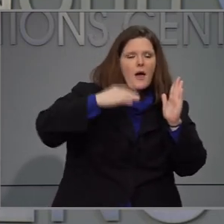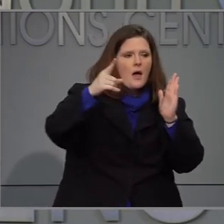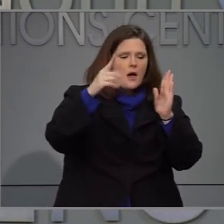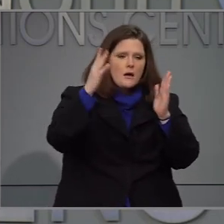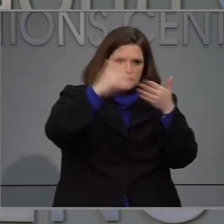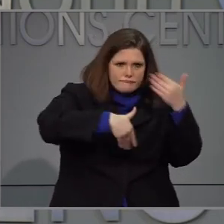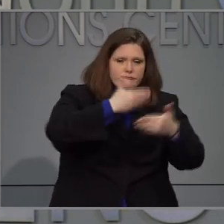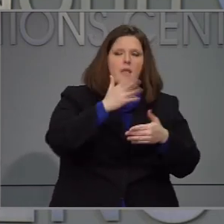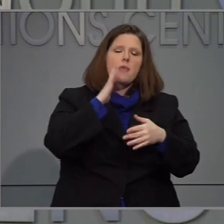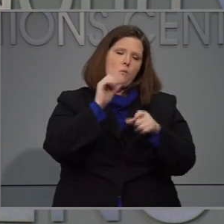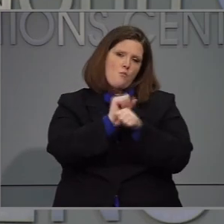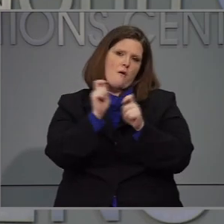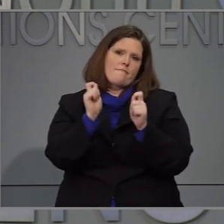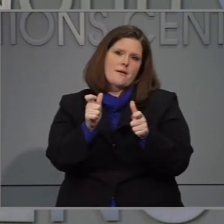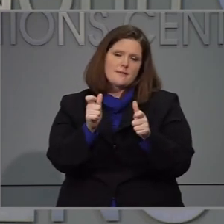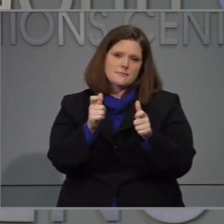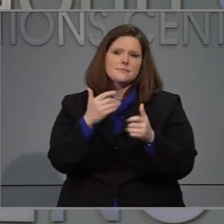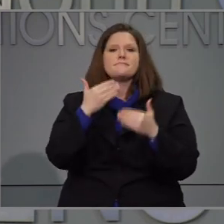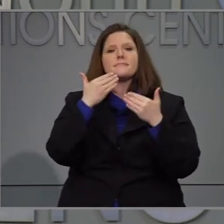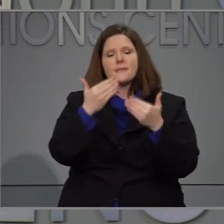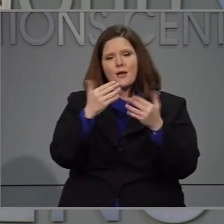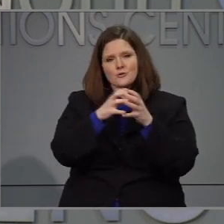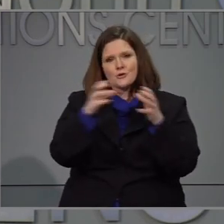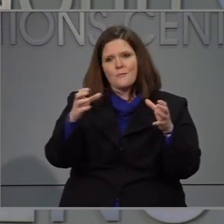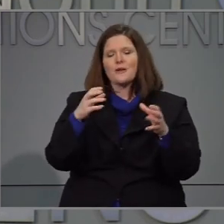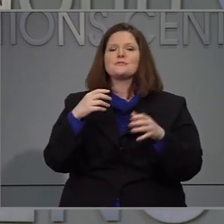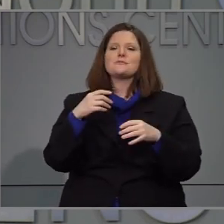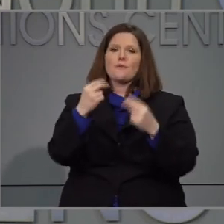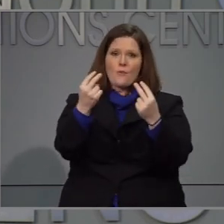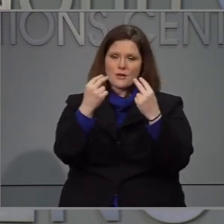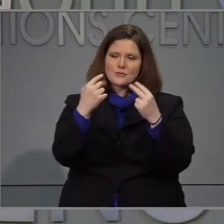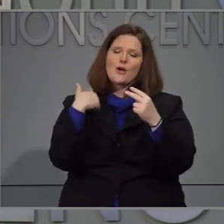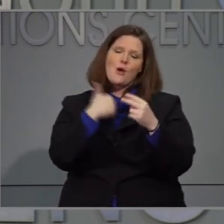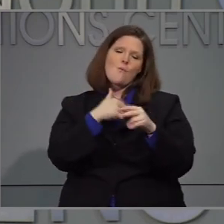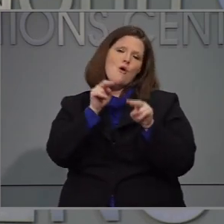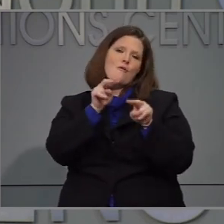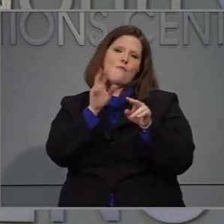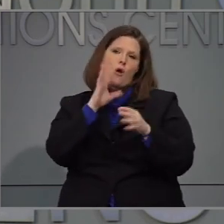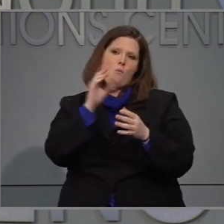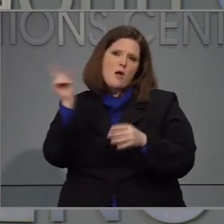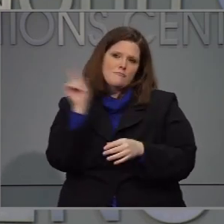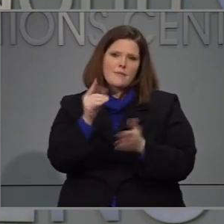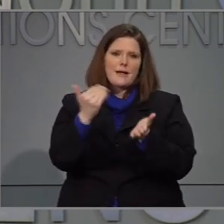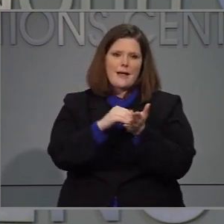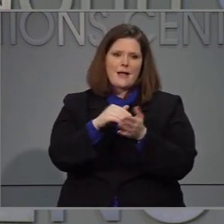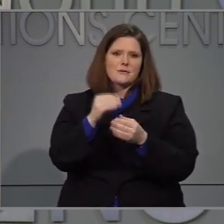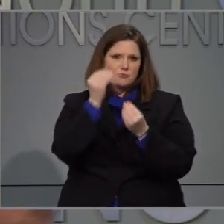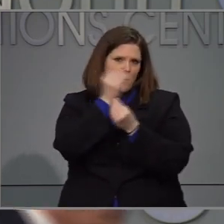joining us today, and we look forward to coming back again and updating you. Thank you.